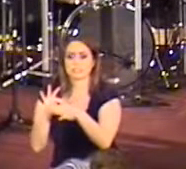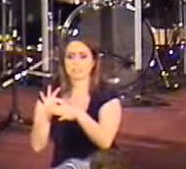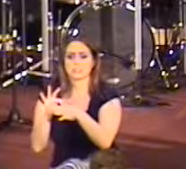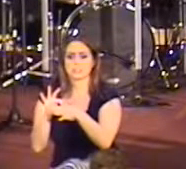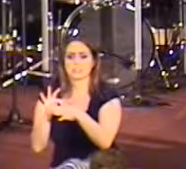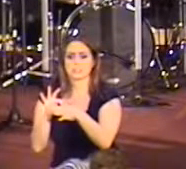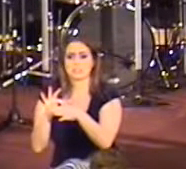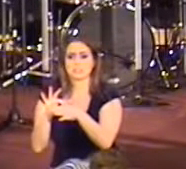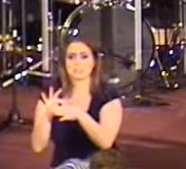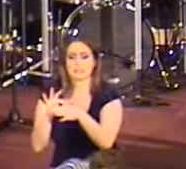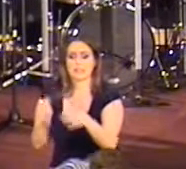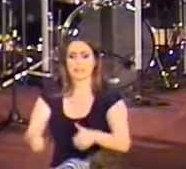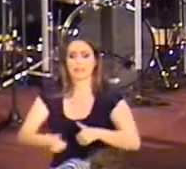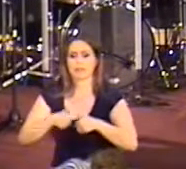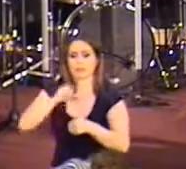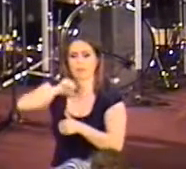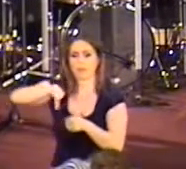dwelt among us.